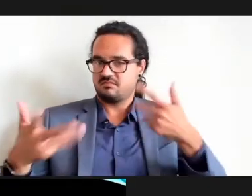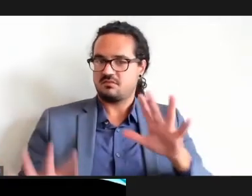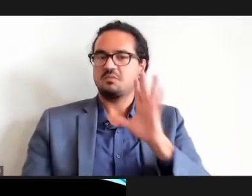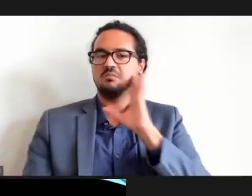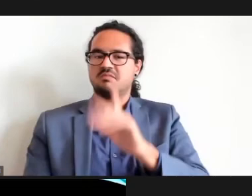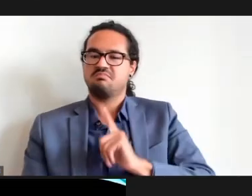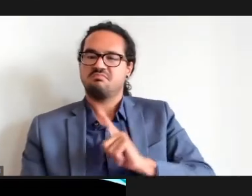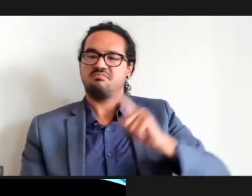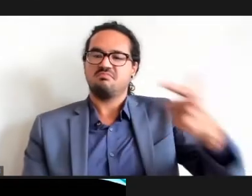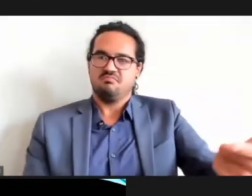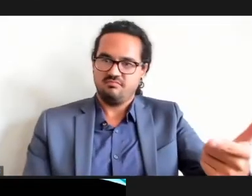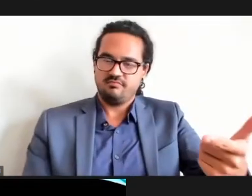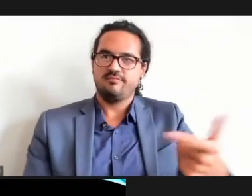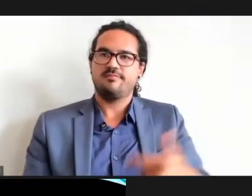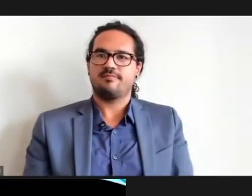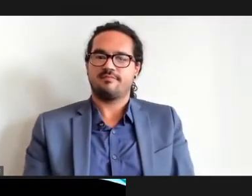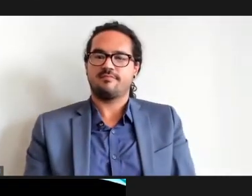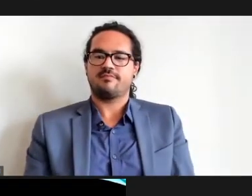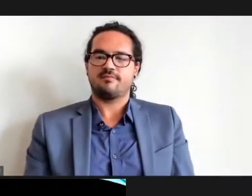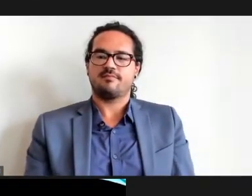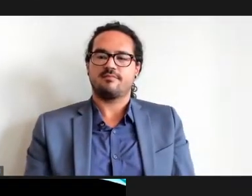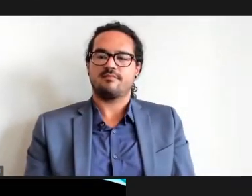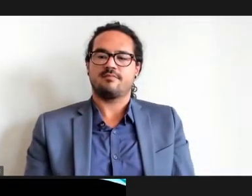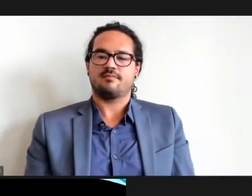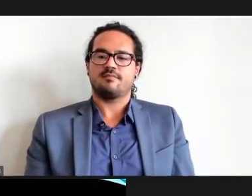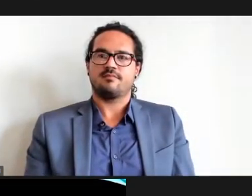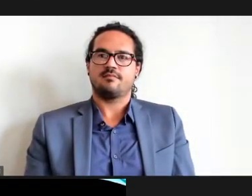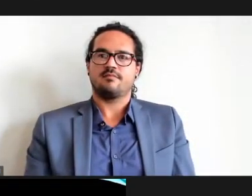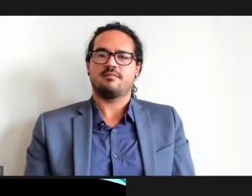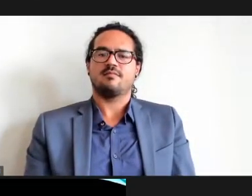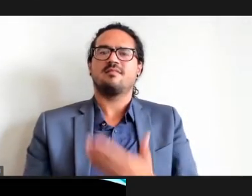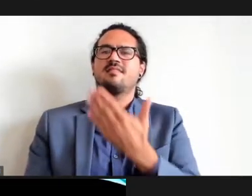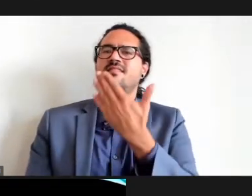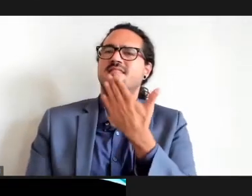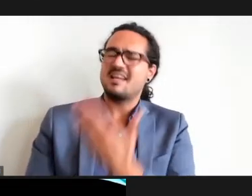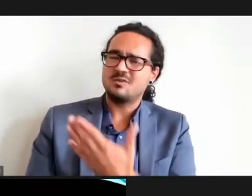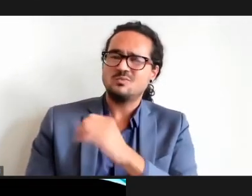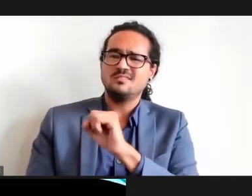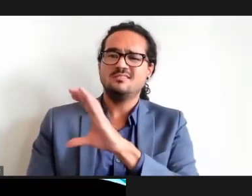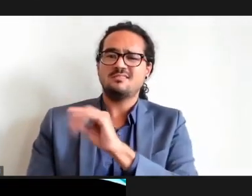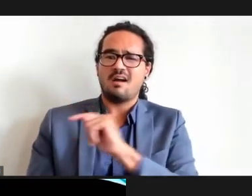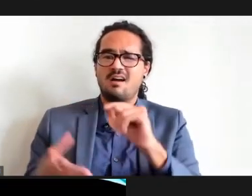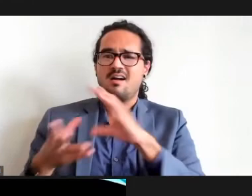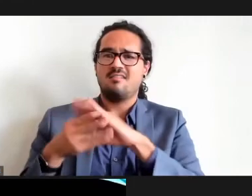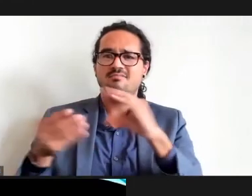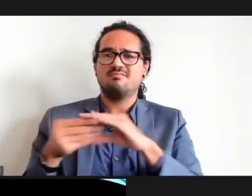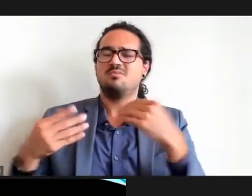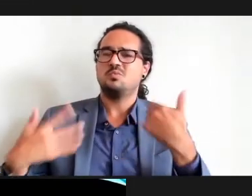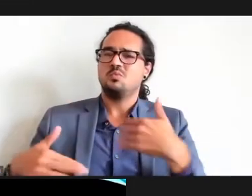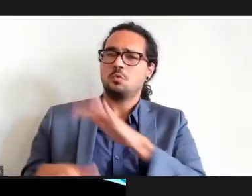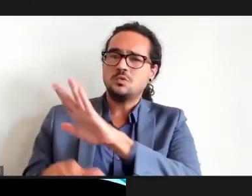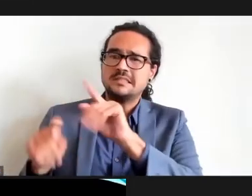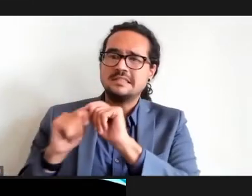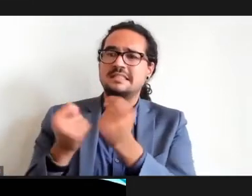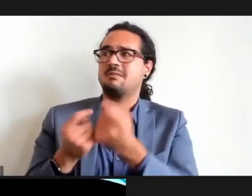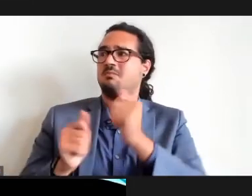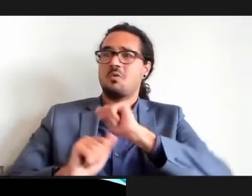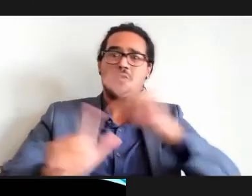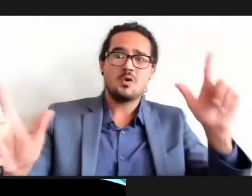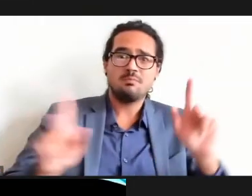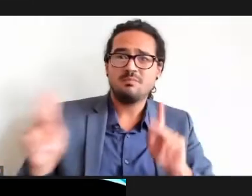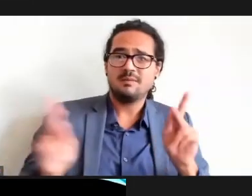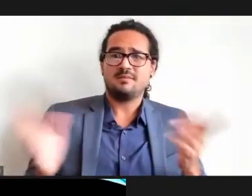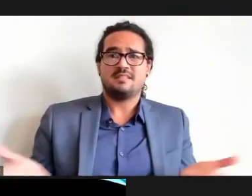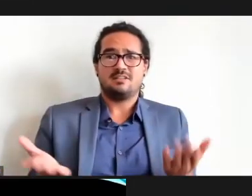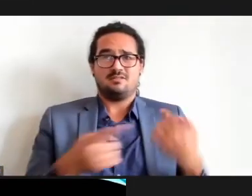Morning. Thank you. Thanks, Scott. Thank the entire team. Our folks have been out here since Tuesday when